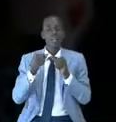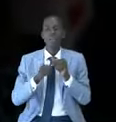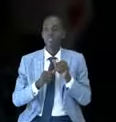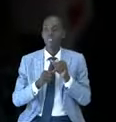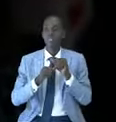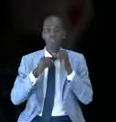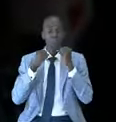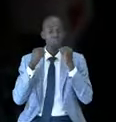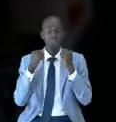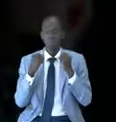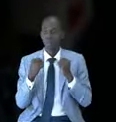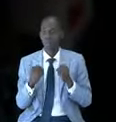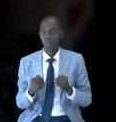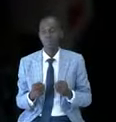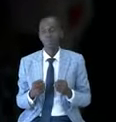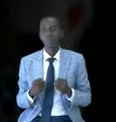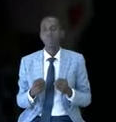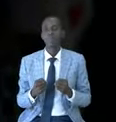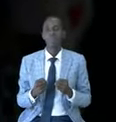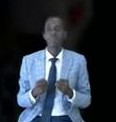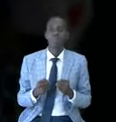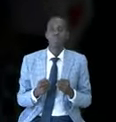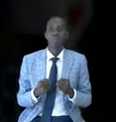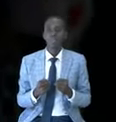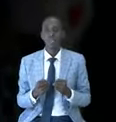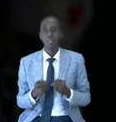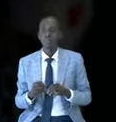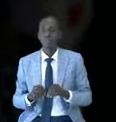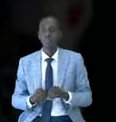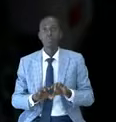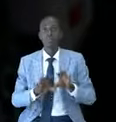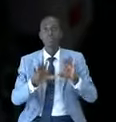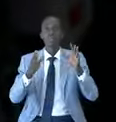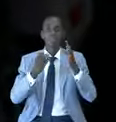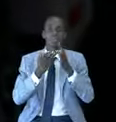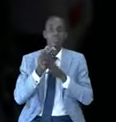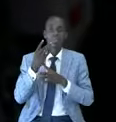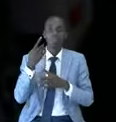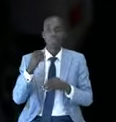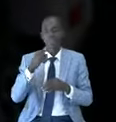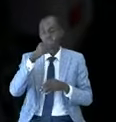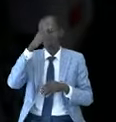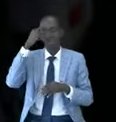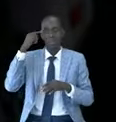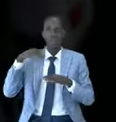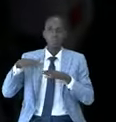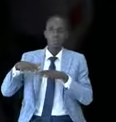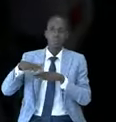Stronghold, shine through the shadows.